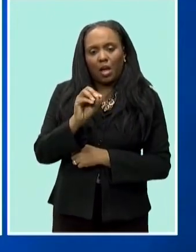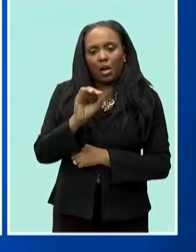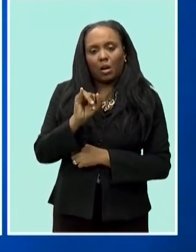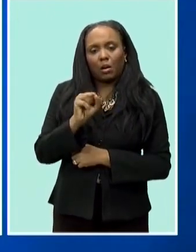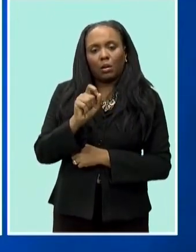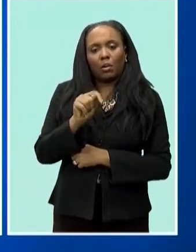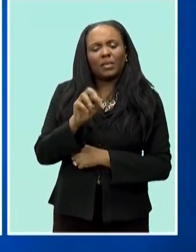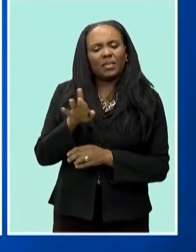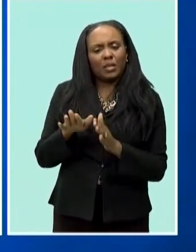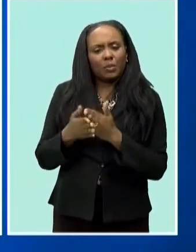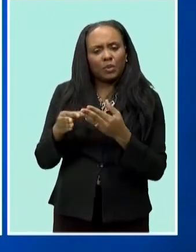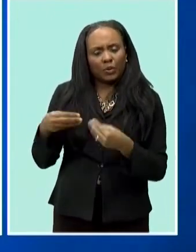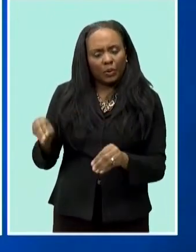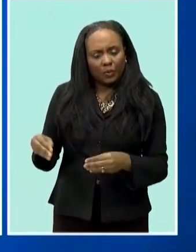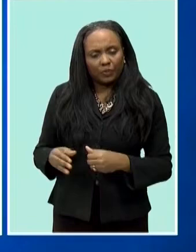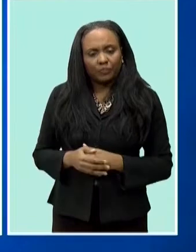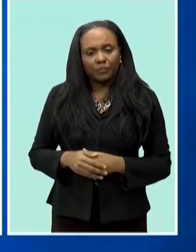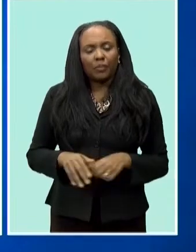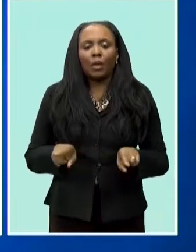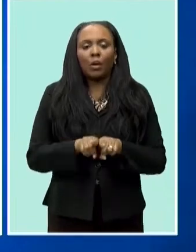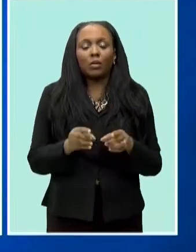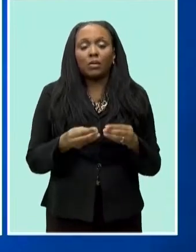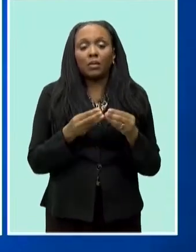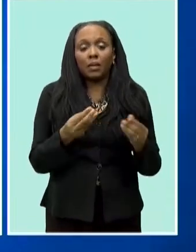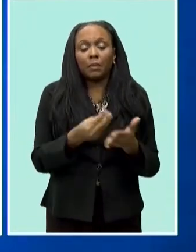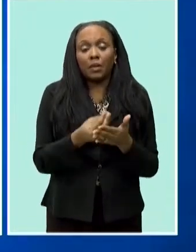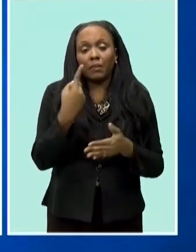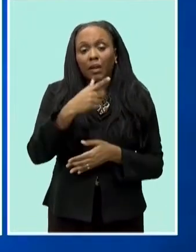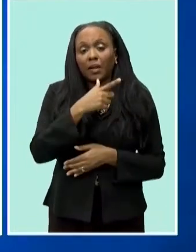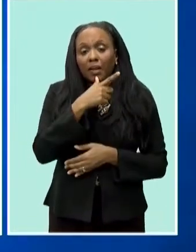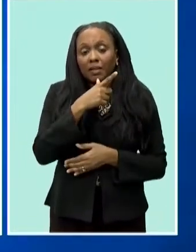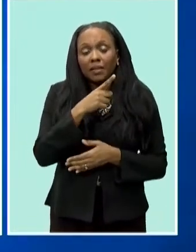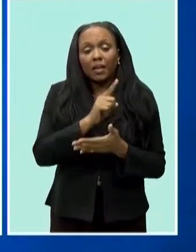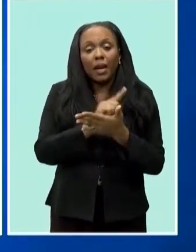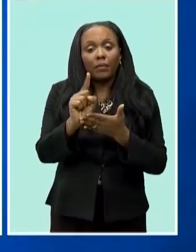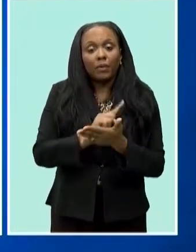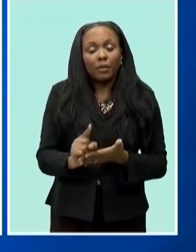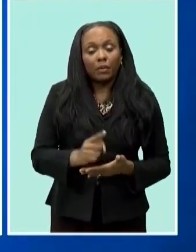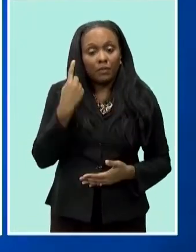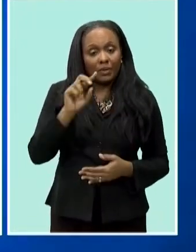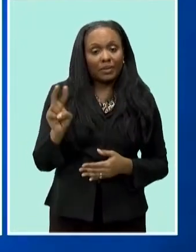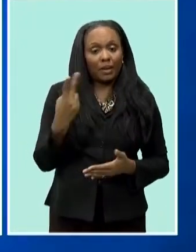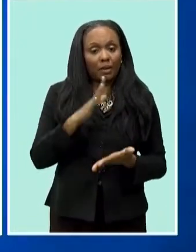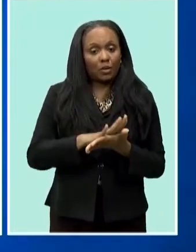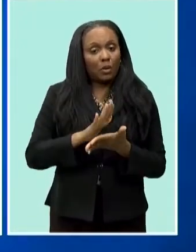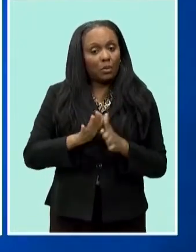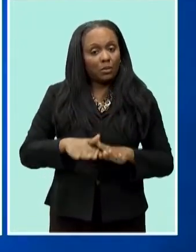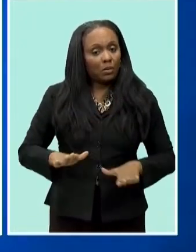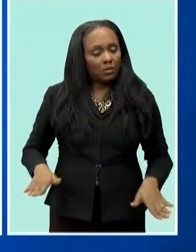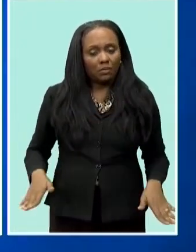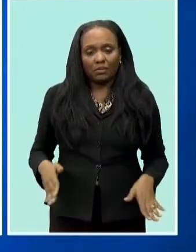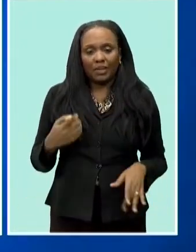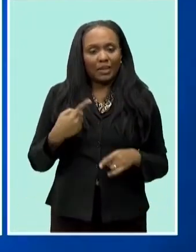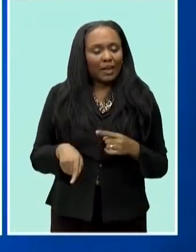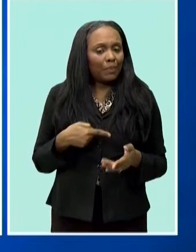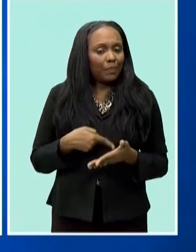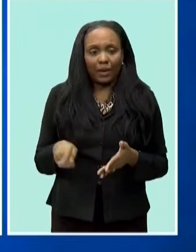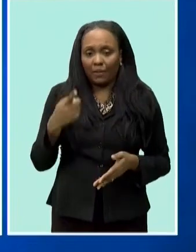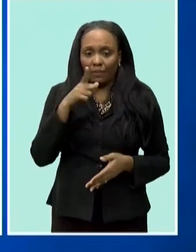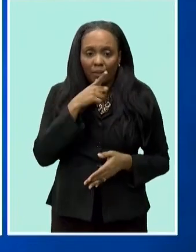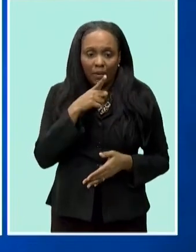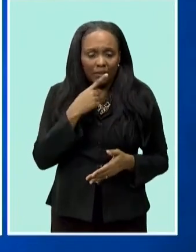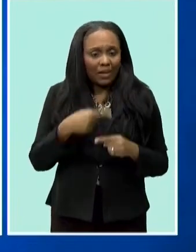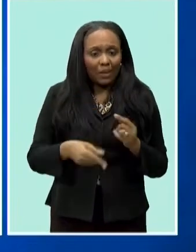them lunches every week for the secondary school children who cannot afford. So it fits